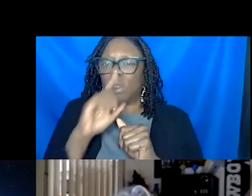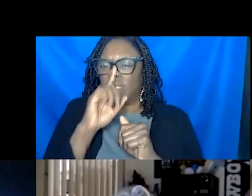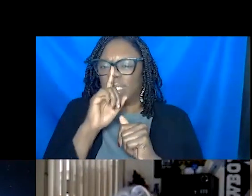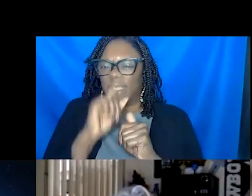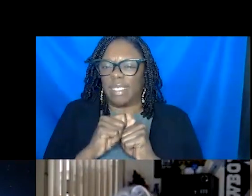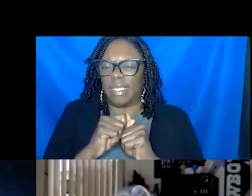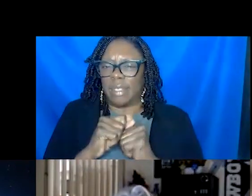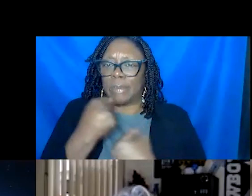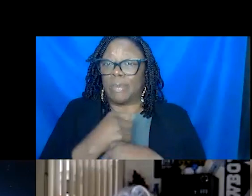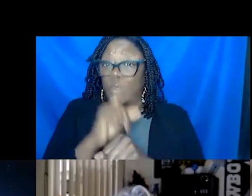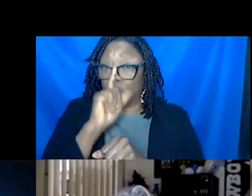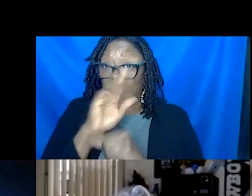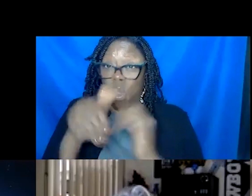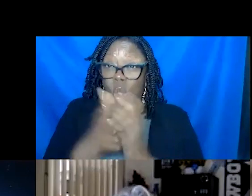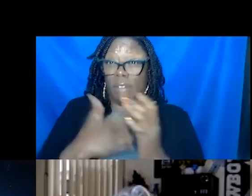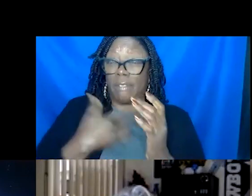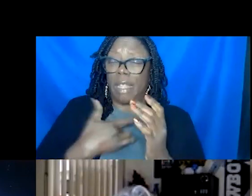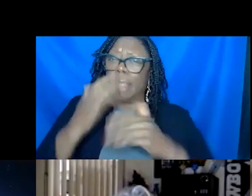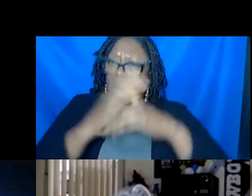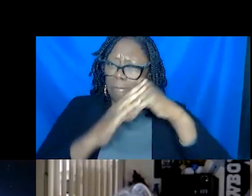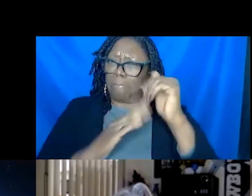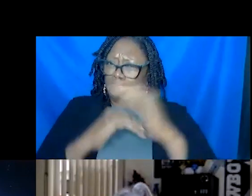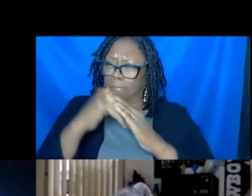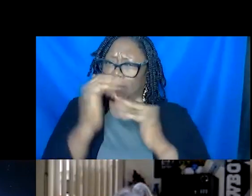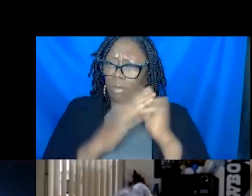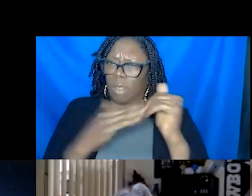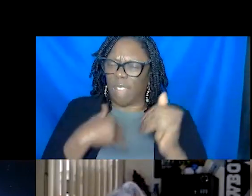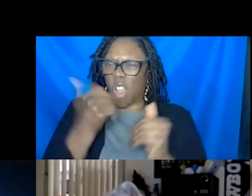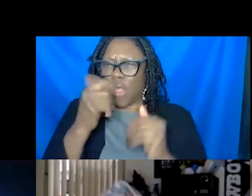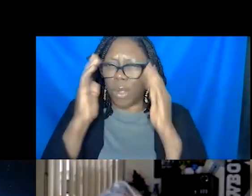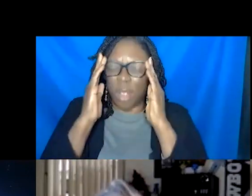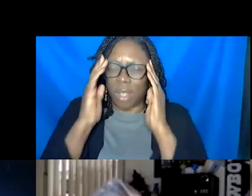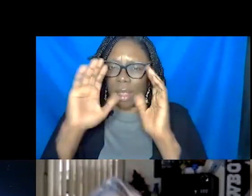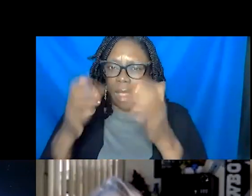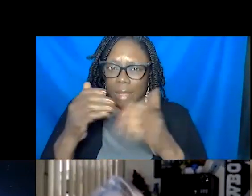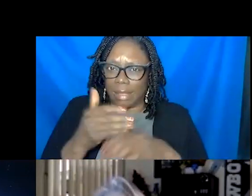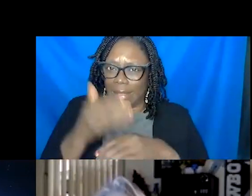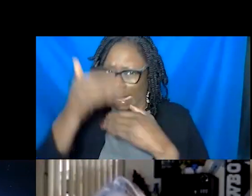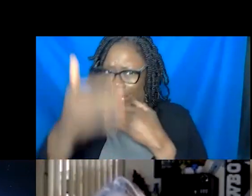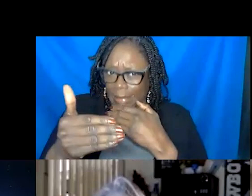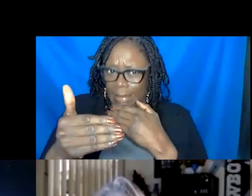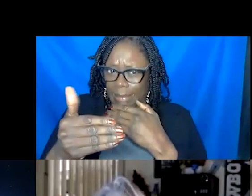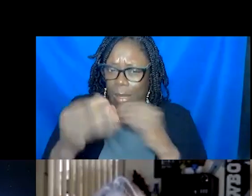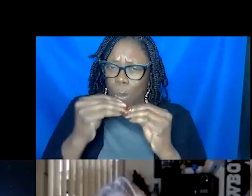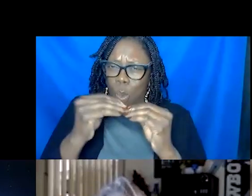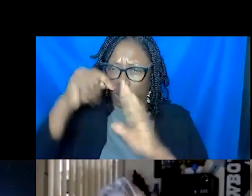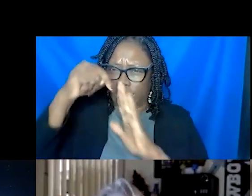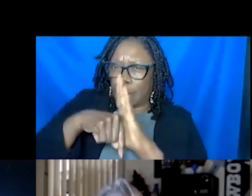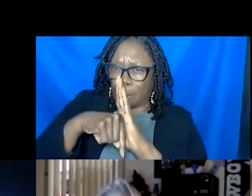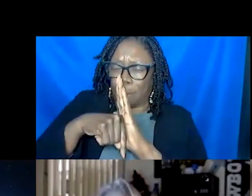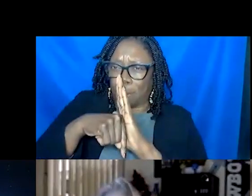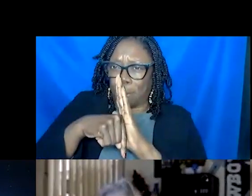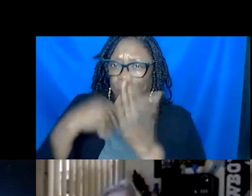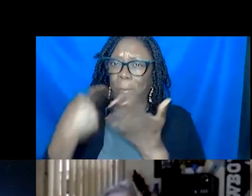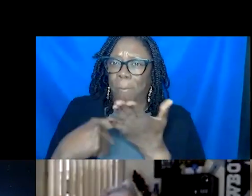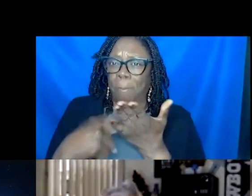It just want to make sure everyone feels like they're in the right place. We do have a session coming up right after this where we go a little bit more in depth and talk a little